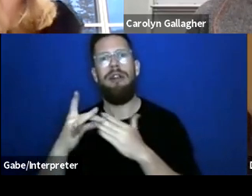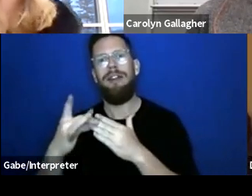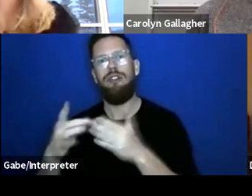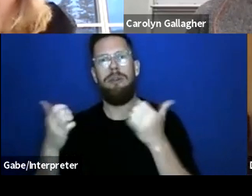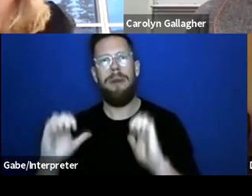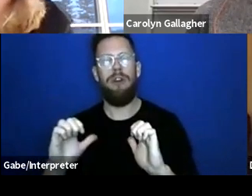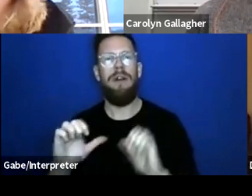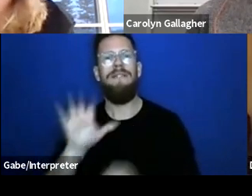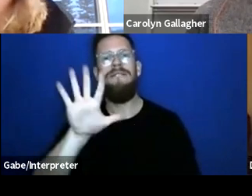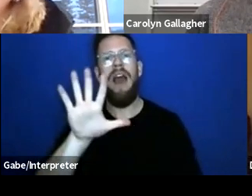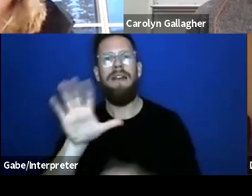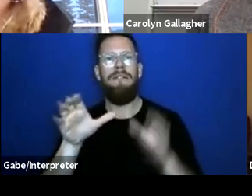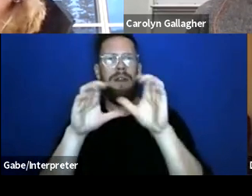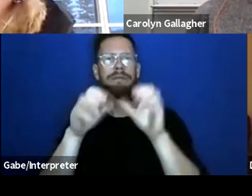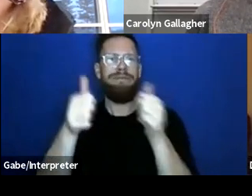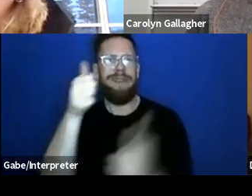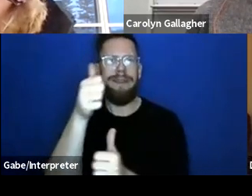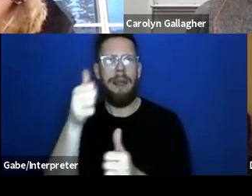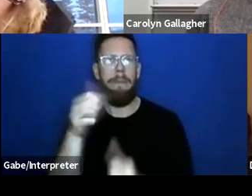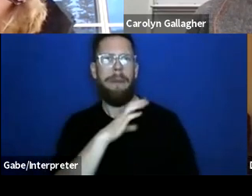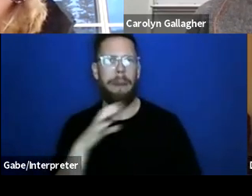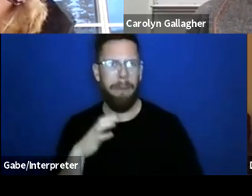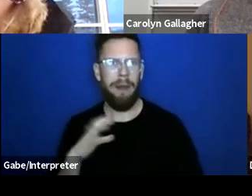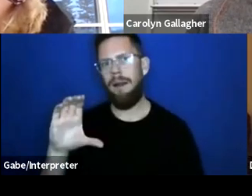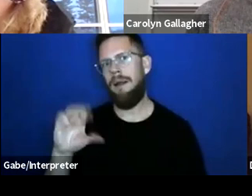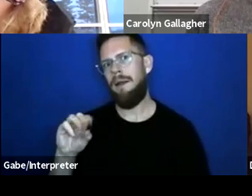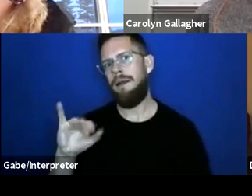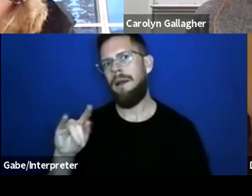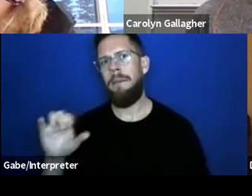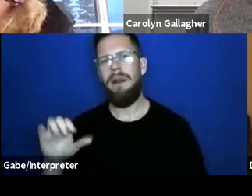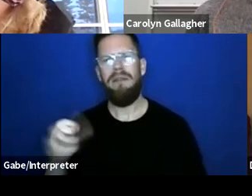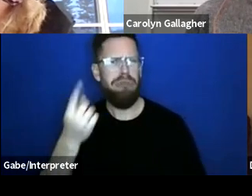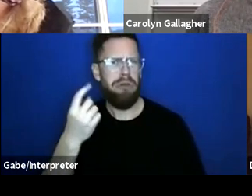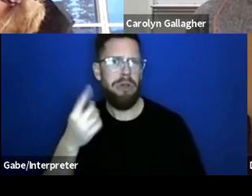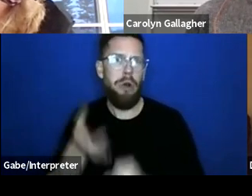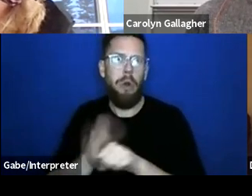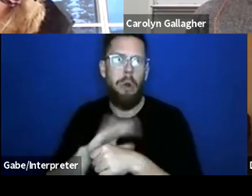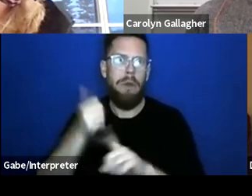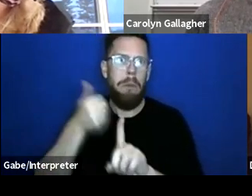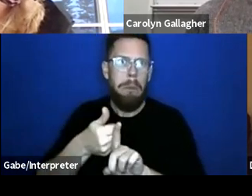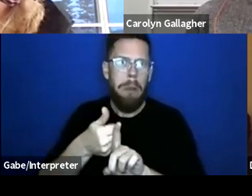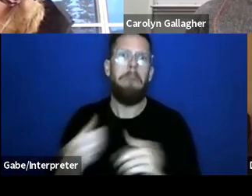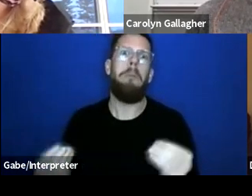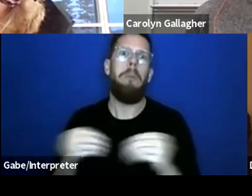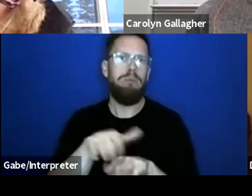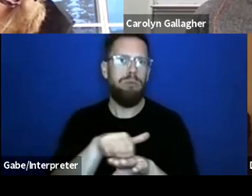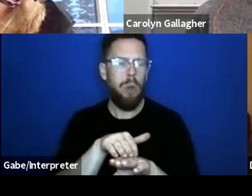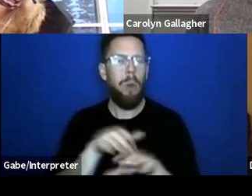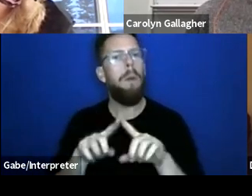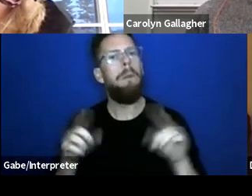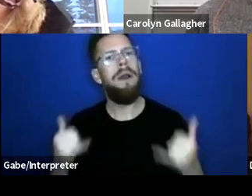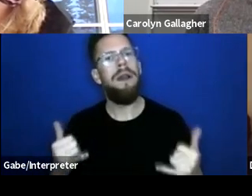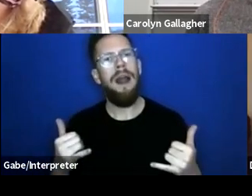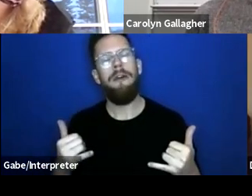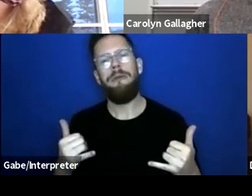those subcommittees did work. Now, it became a little slower since COVID's come around, but now through the guidance of, at the